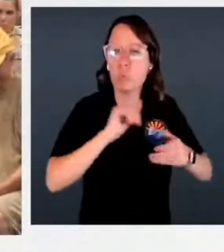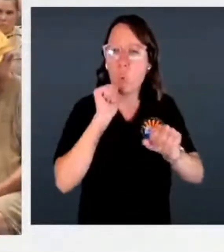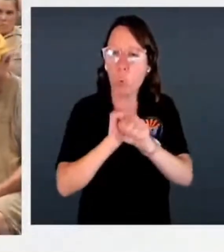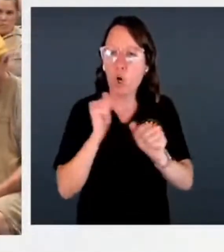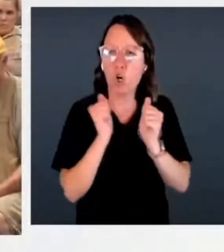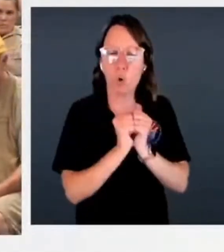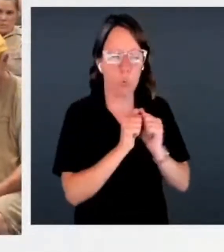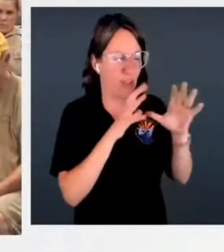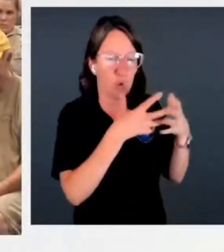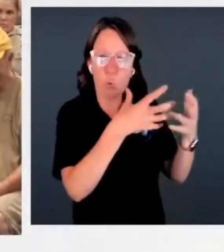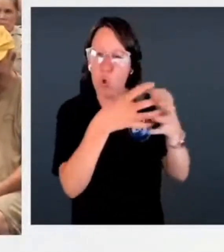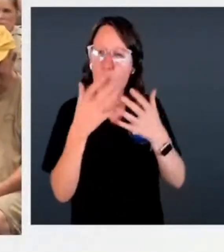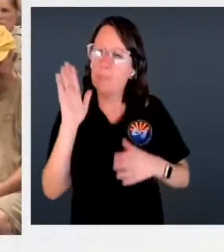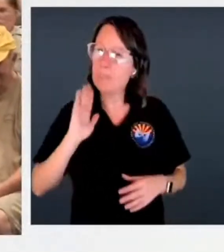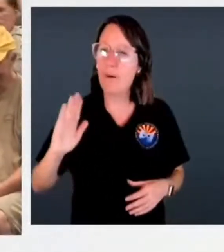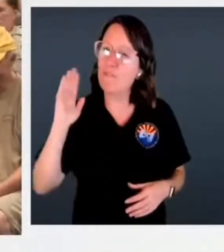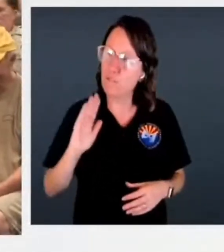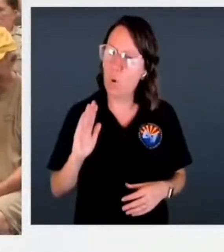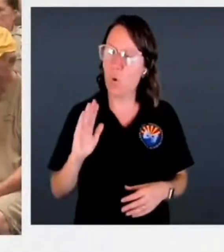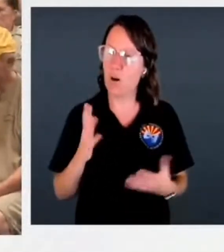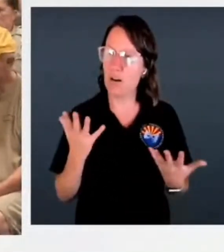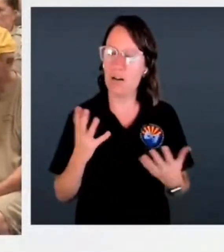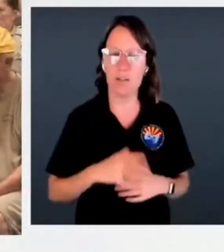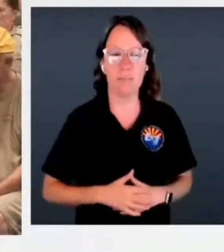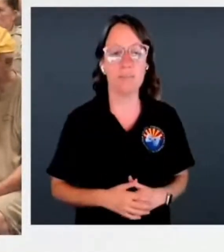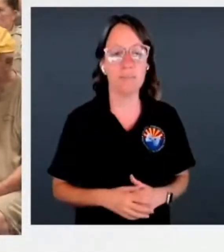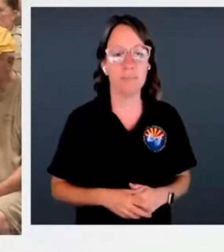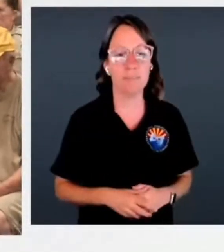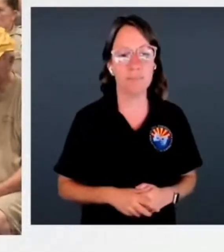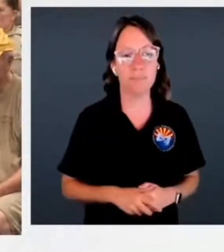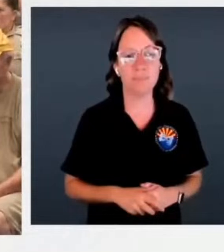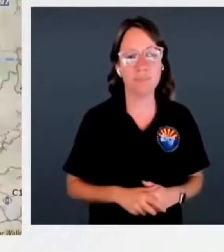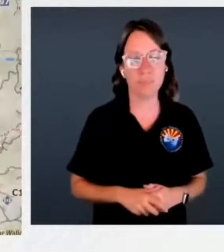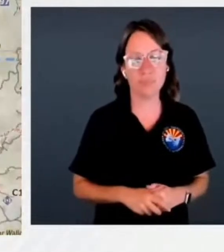before. Thank you.